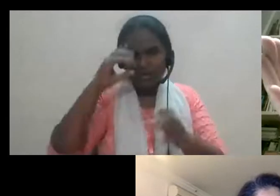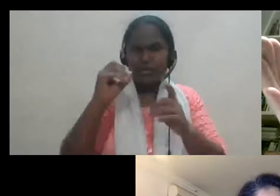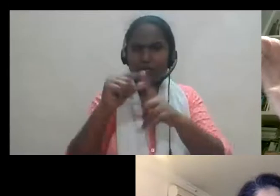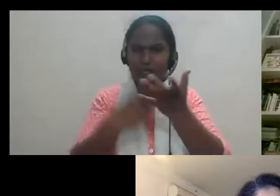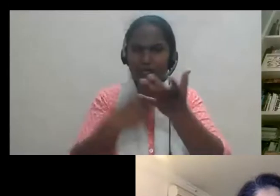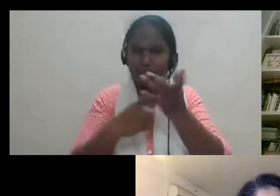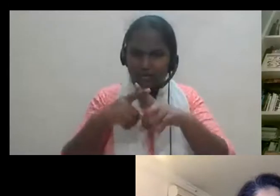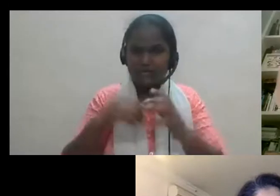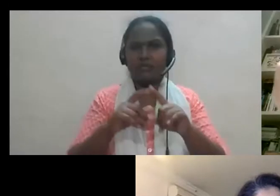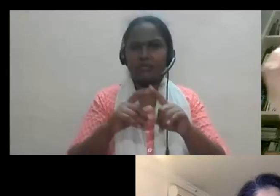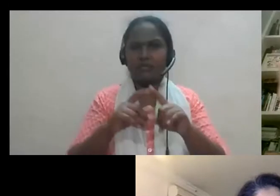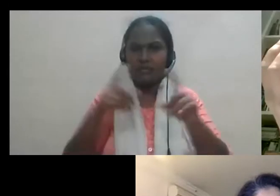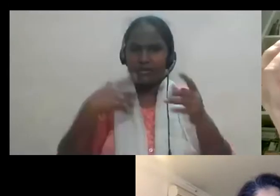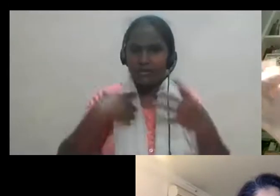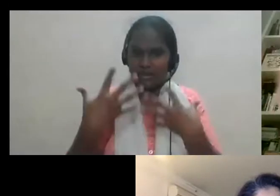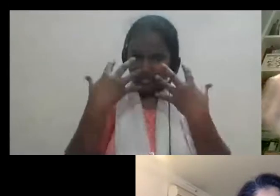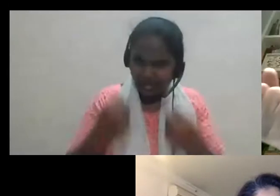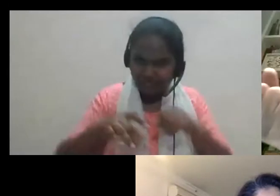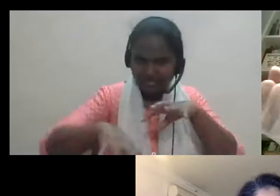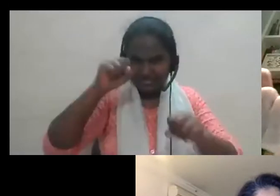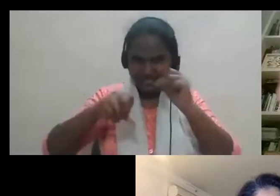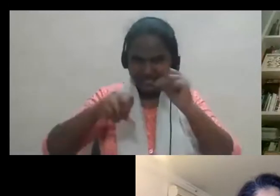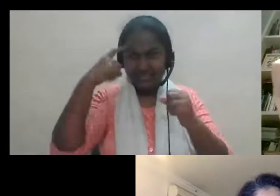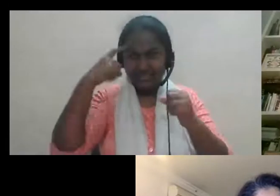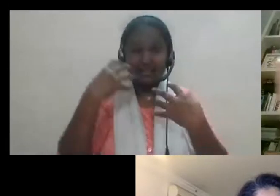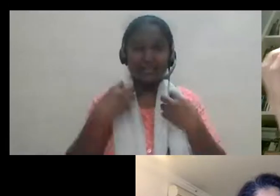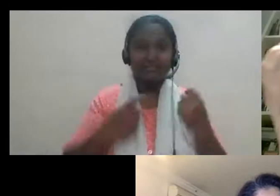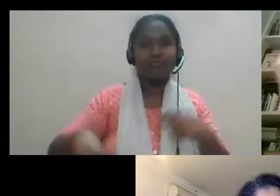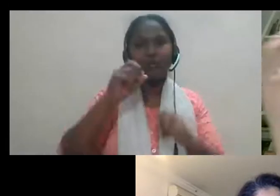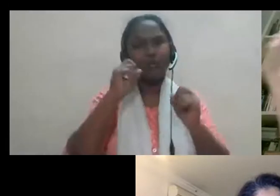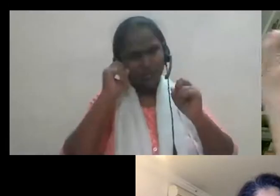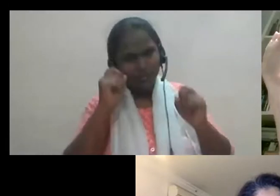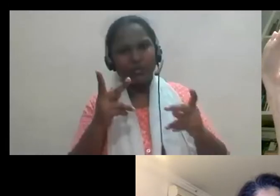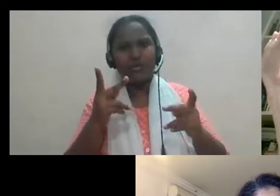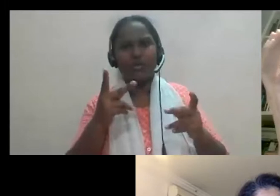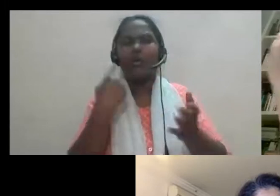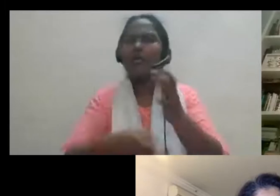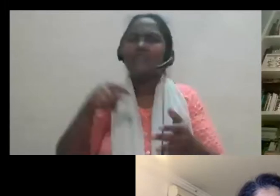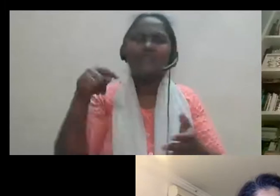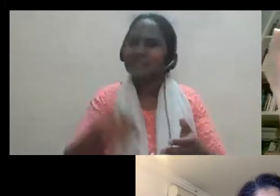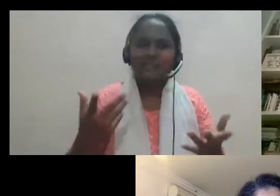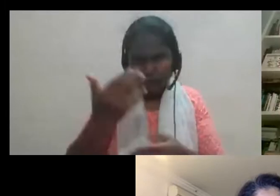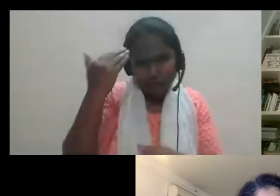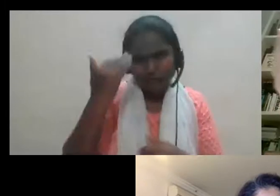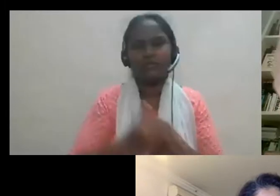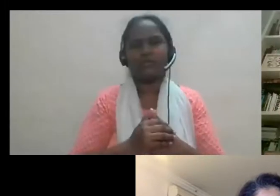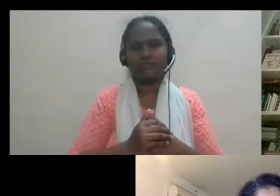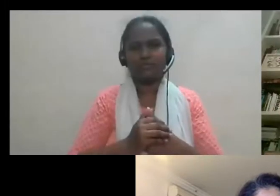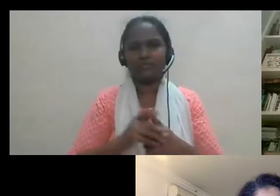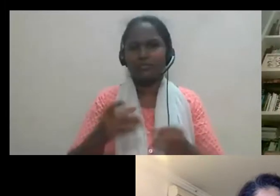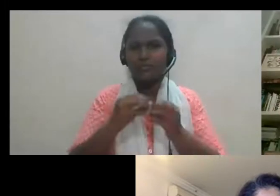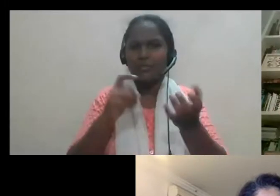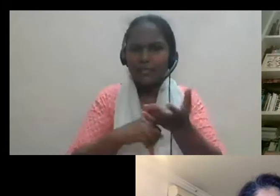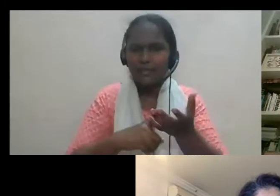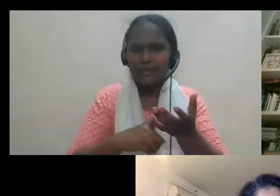us, and that we have to take the guts to say, okay, like, what is this, you know? What is this beast that